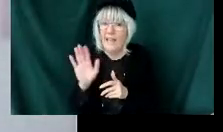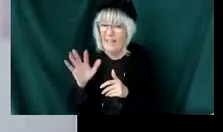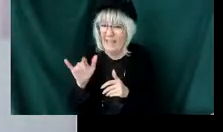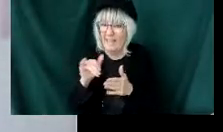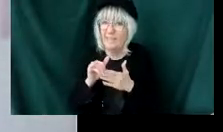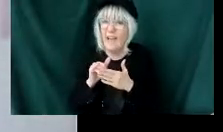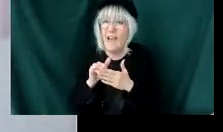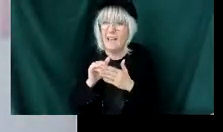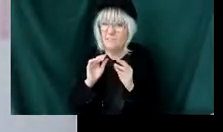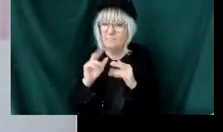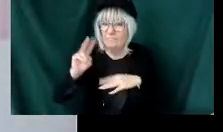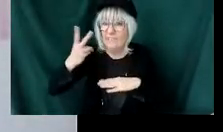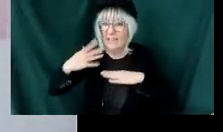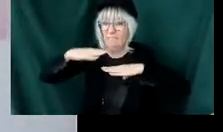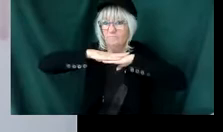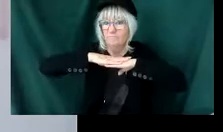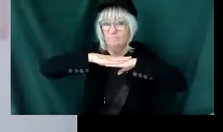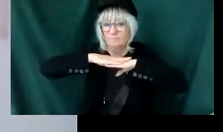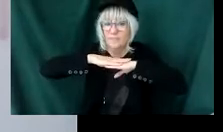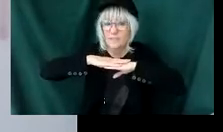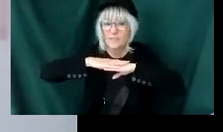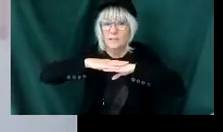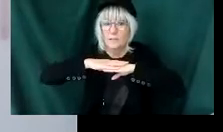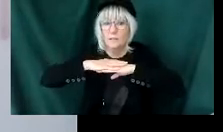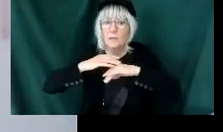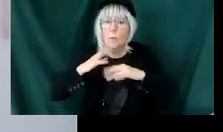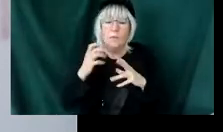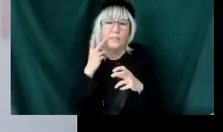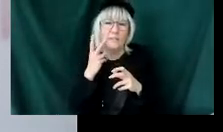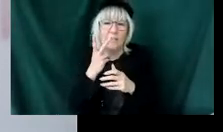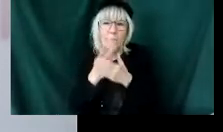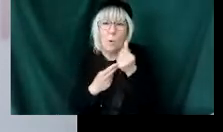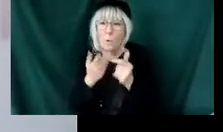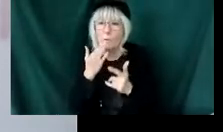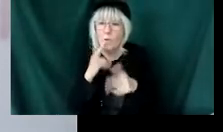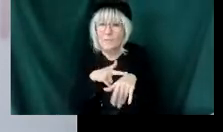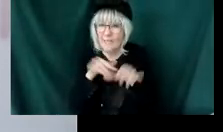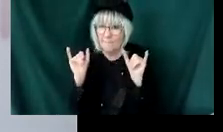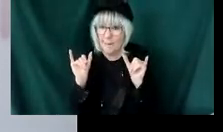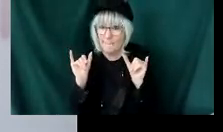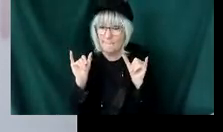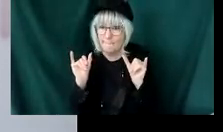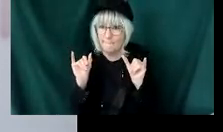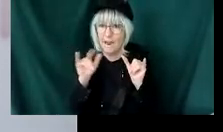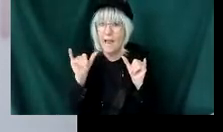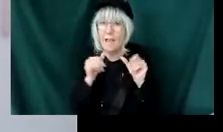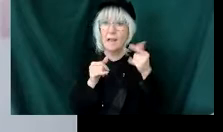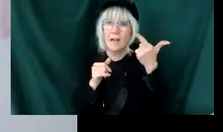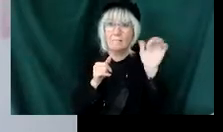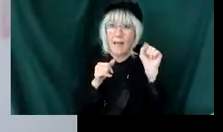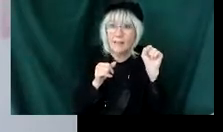transparent glazing, we want to be able to see 2 colors at the same time, like it's 2 sheets of